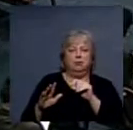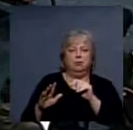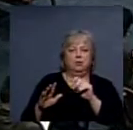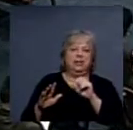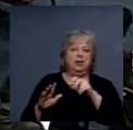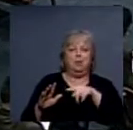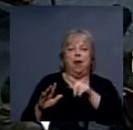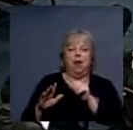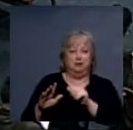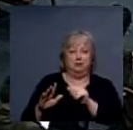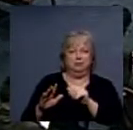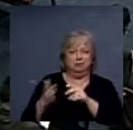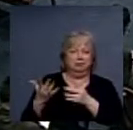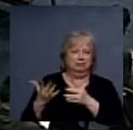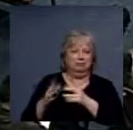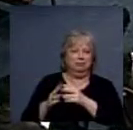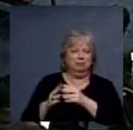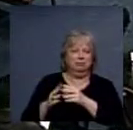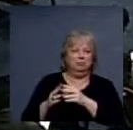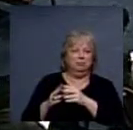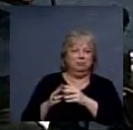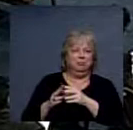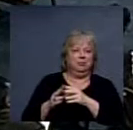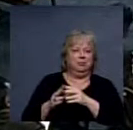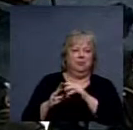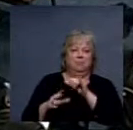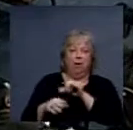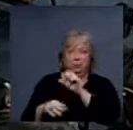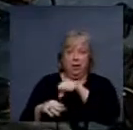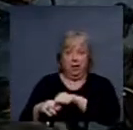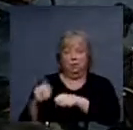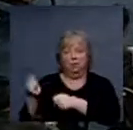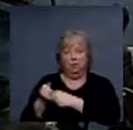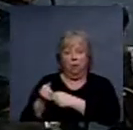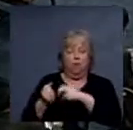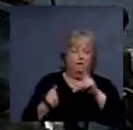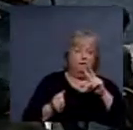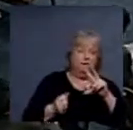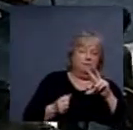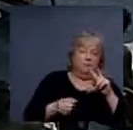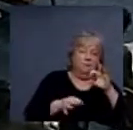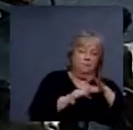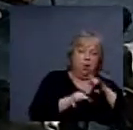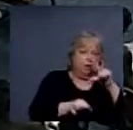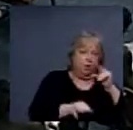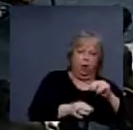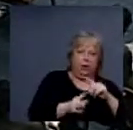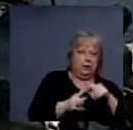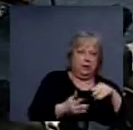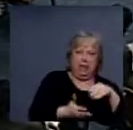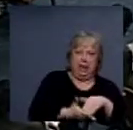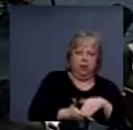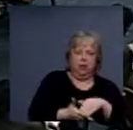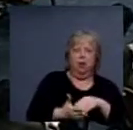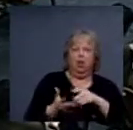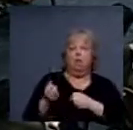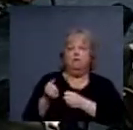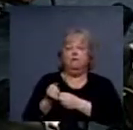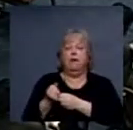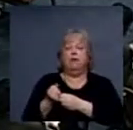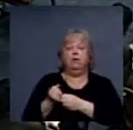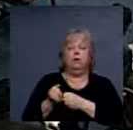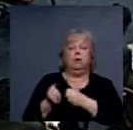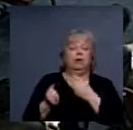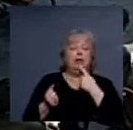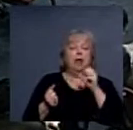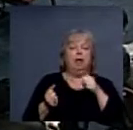spa and resort. A vote yes is for, a vote nay is against. All in favor of the approval of the ordinance